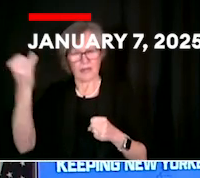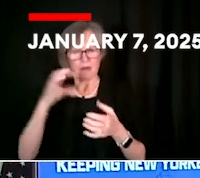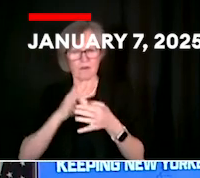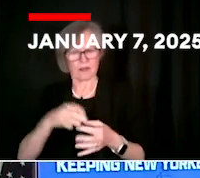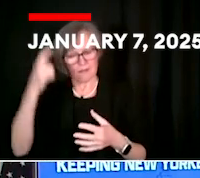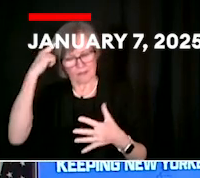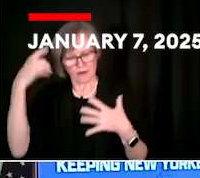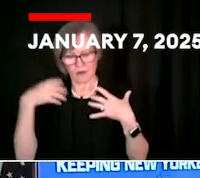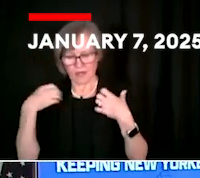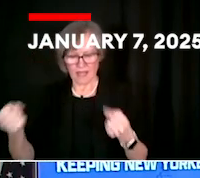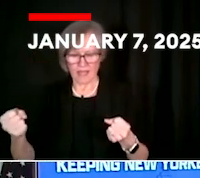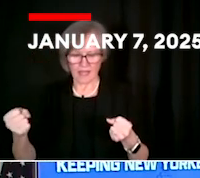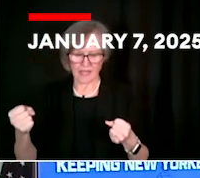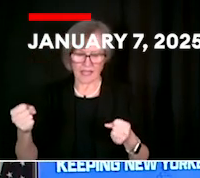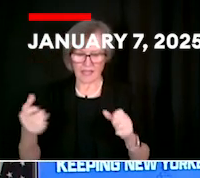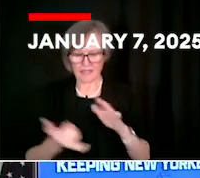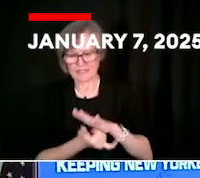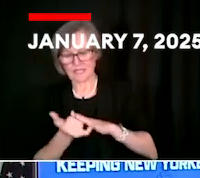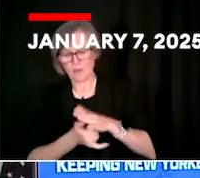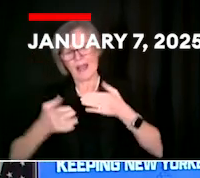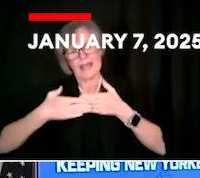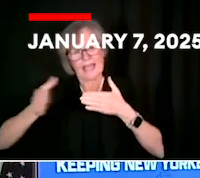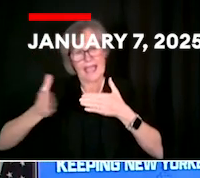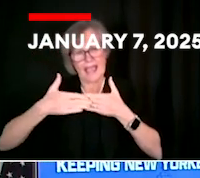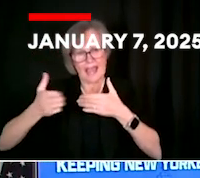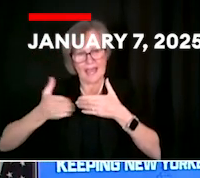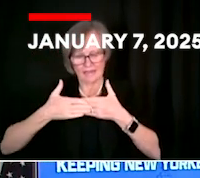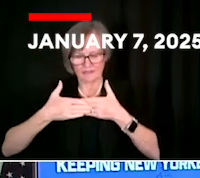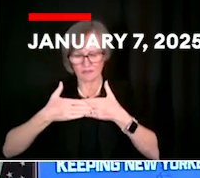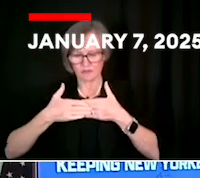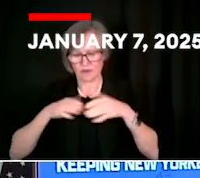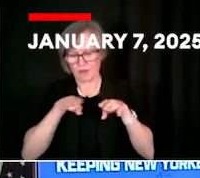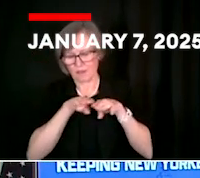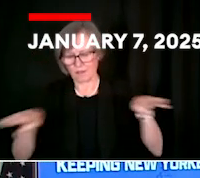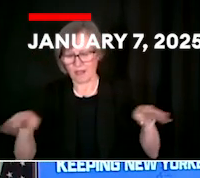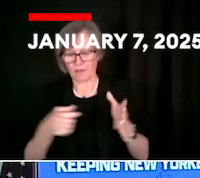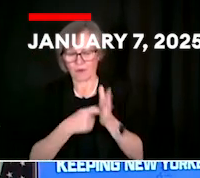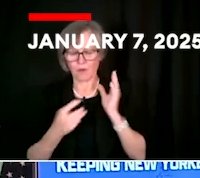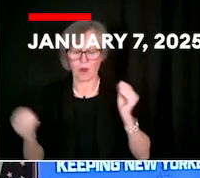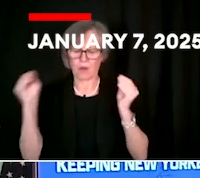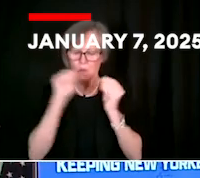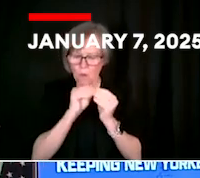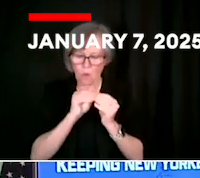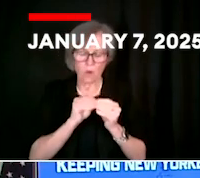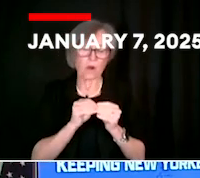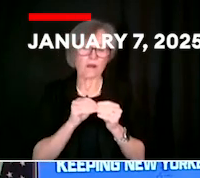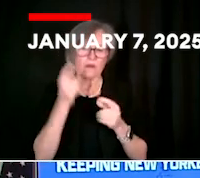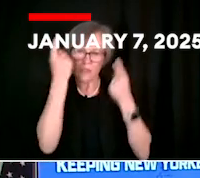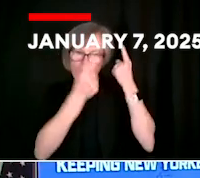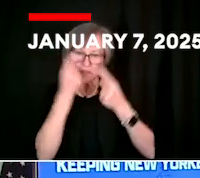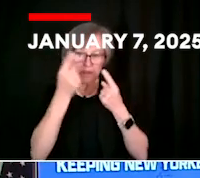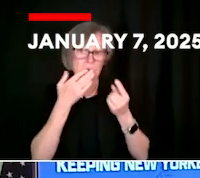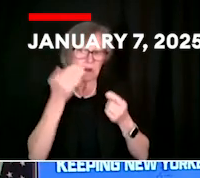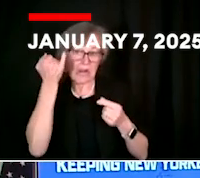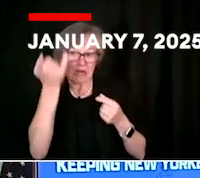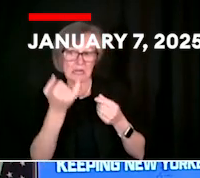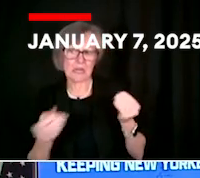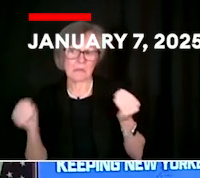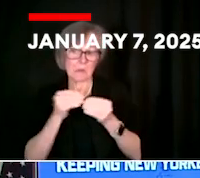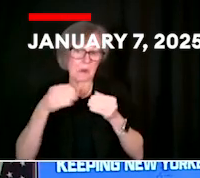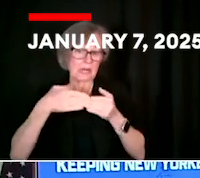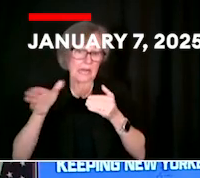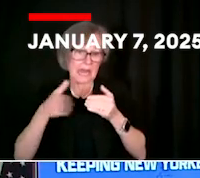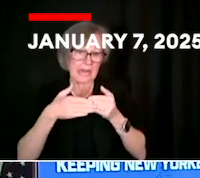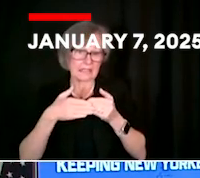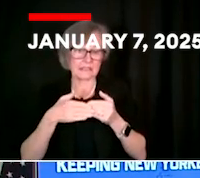gates on the platforms. There's a bill in Albany that would require more of those. Do you have any thoughts about whether that would be a good idea? And second